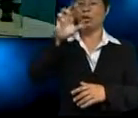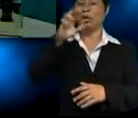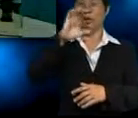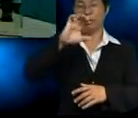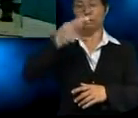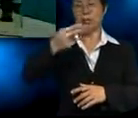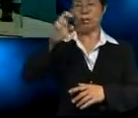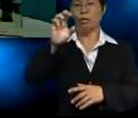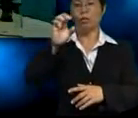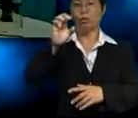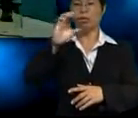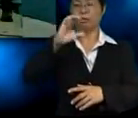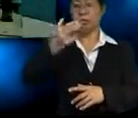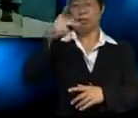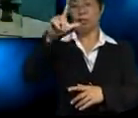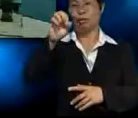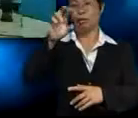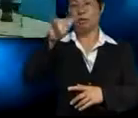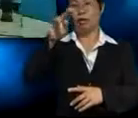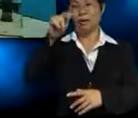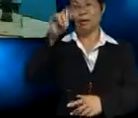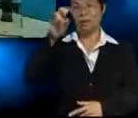Chlorination procedure.